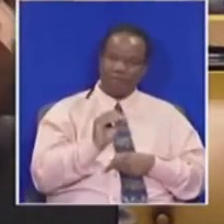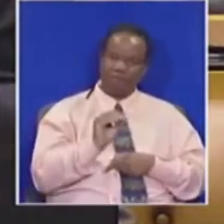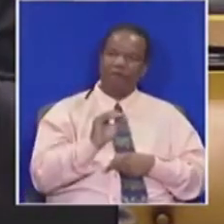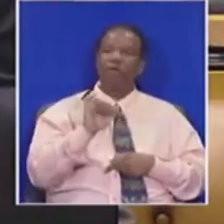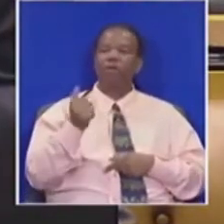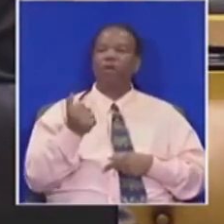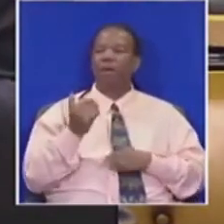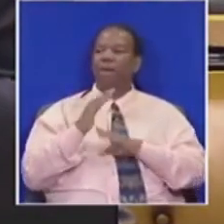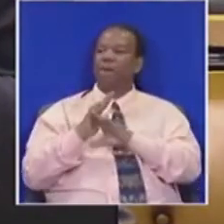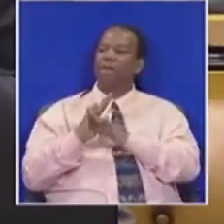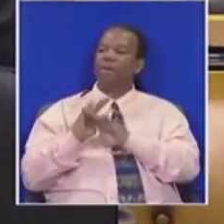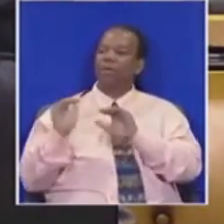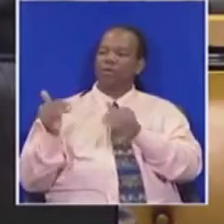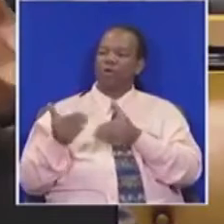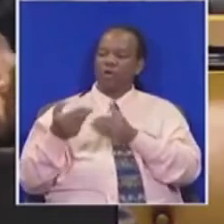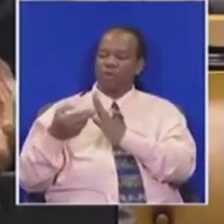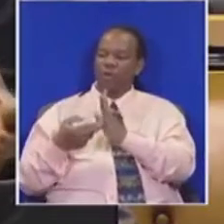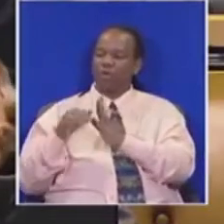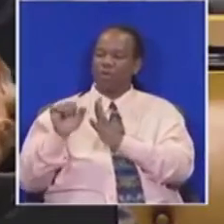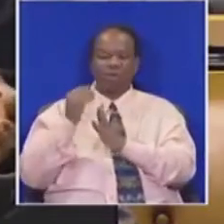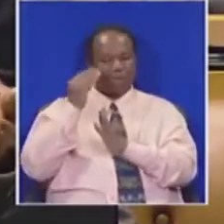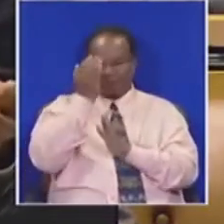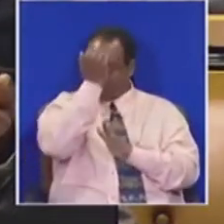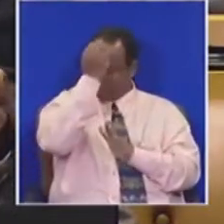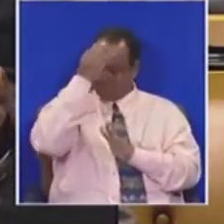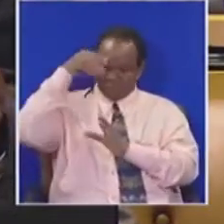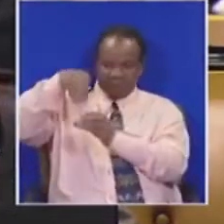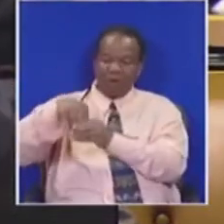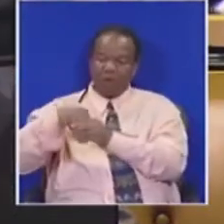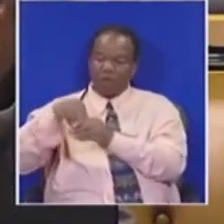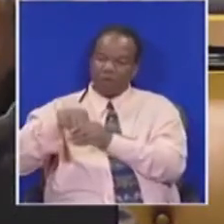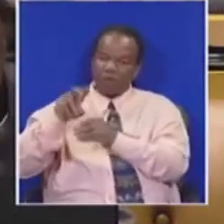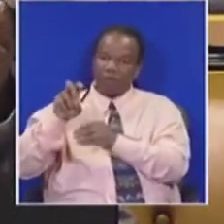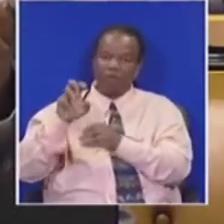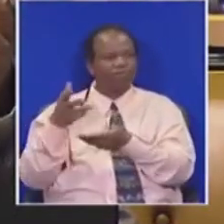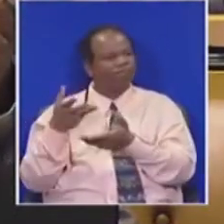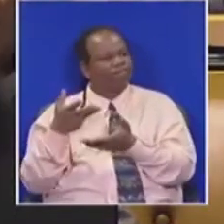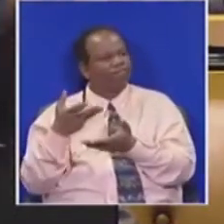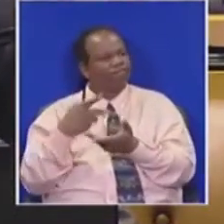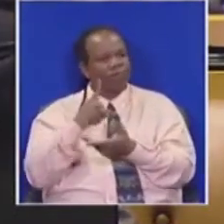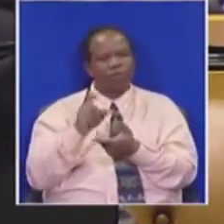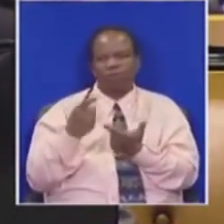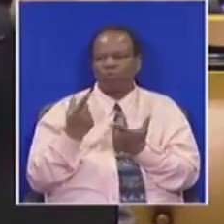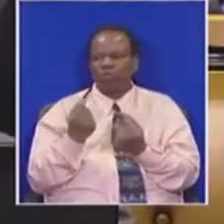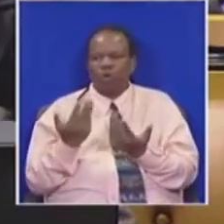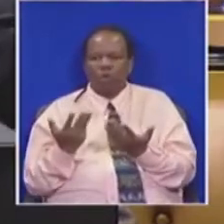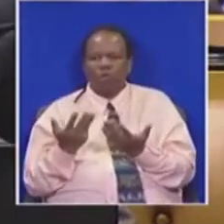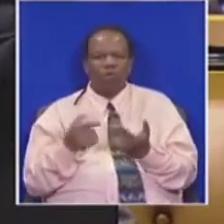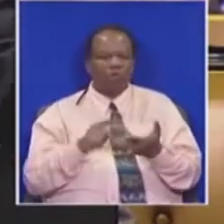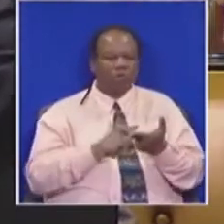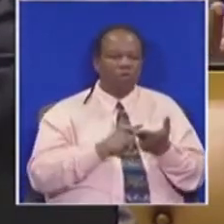report involves him as a person. Now, what do?